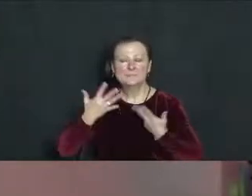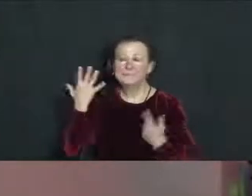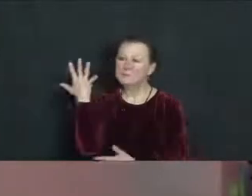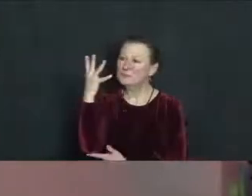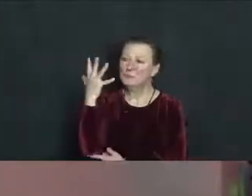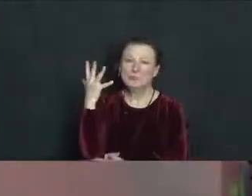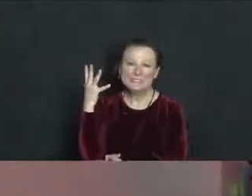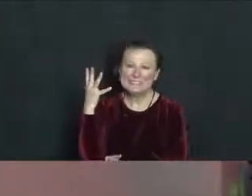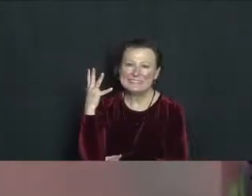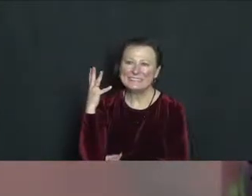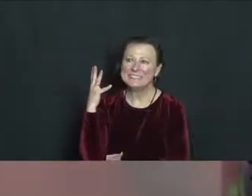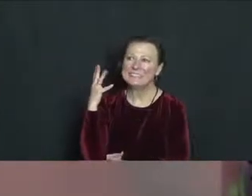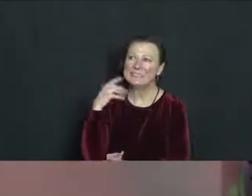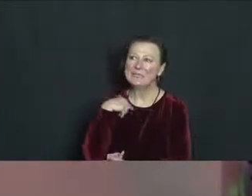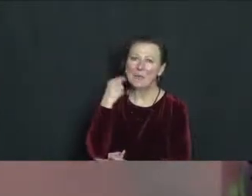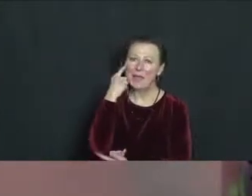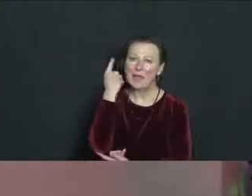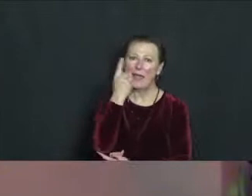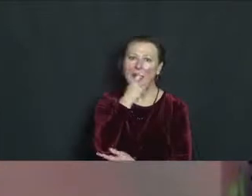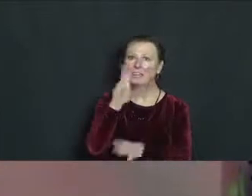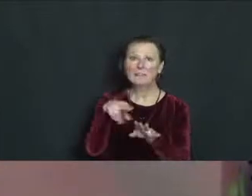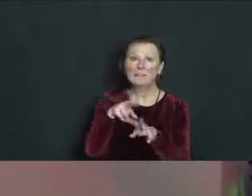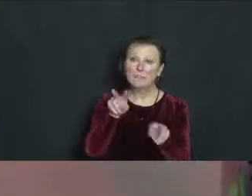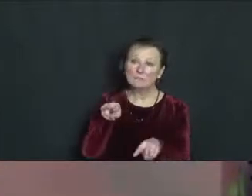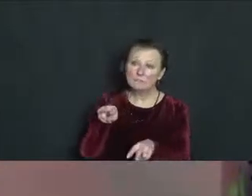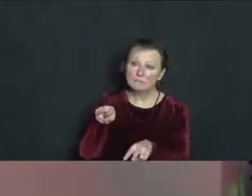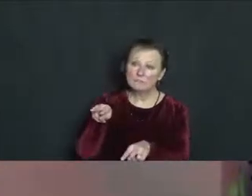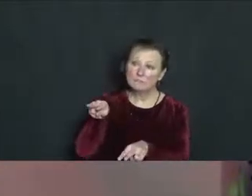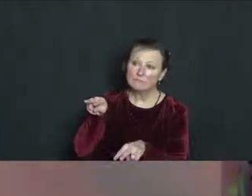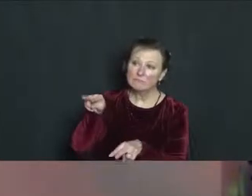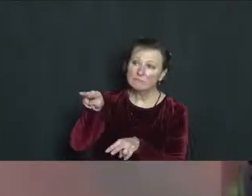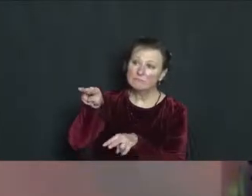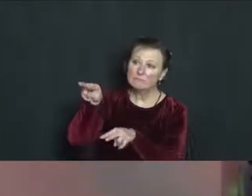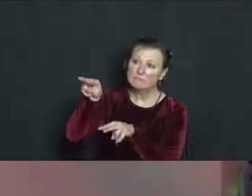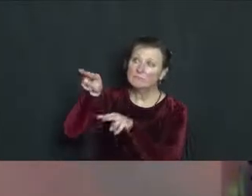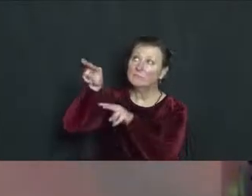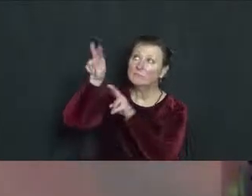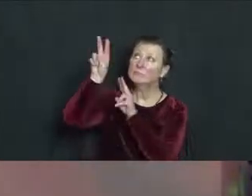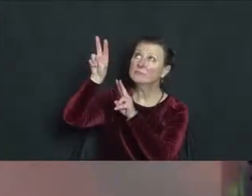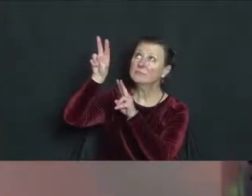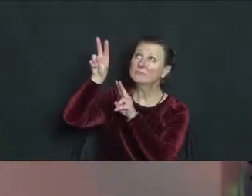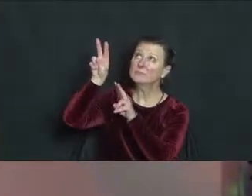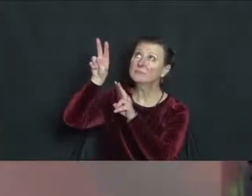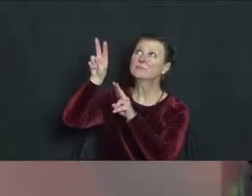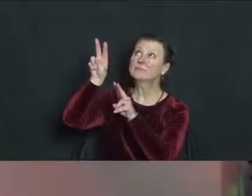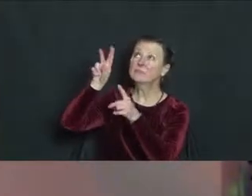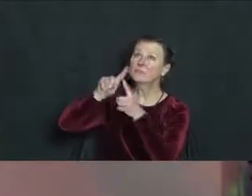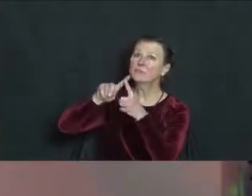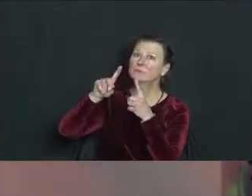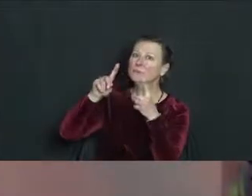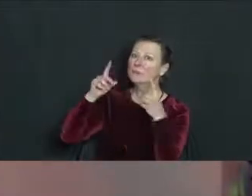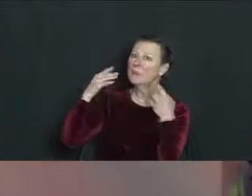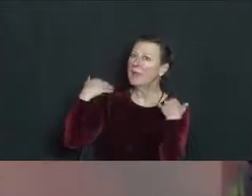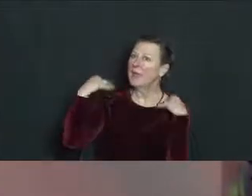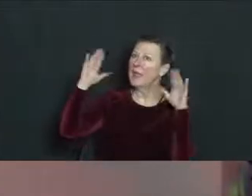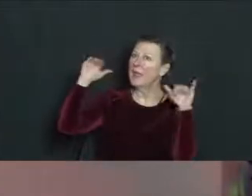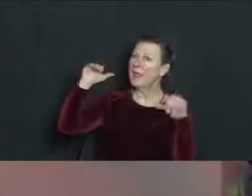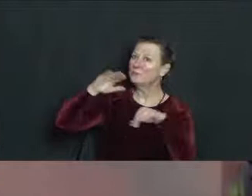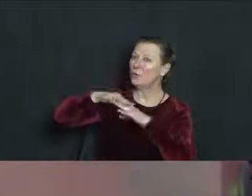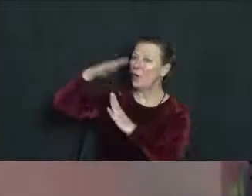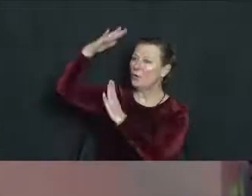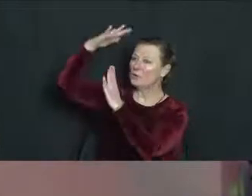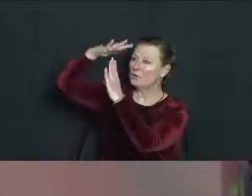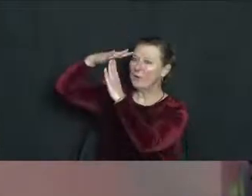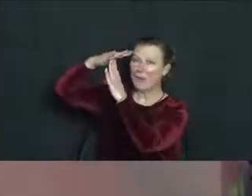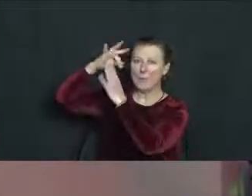my eyes naturally drifted upward towards the angel perched on top. It